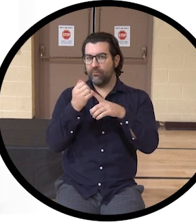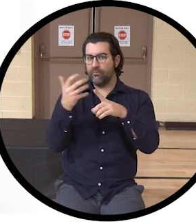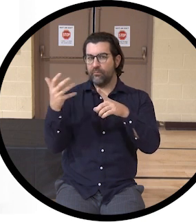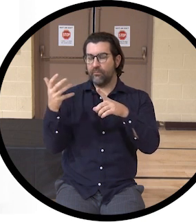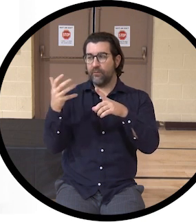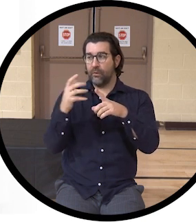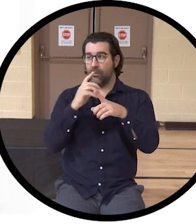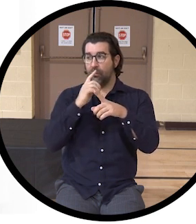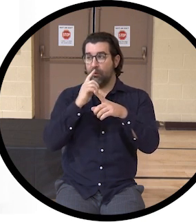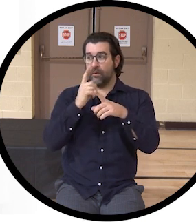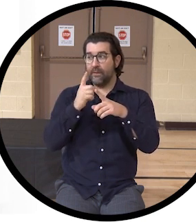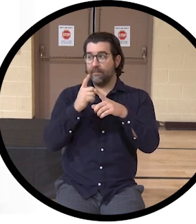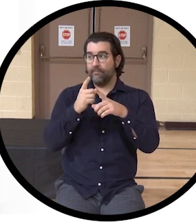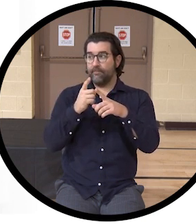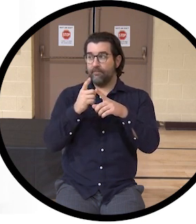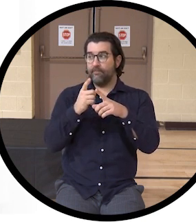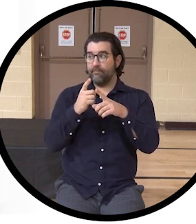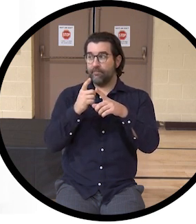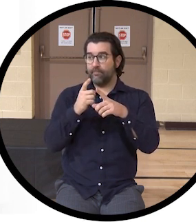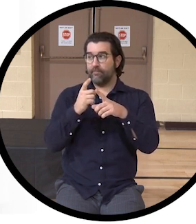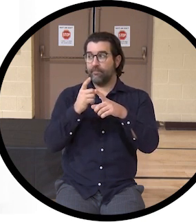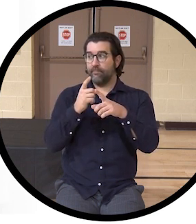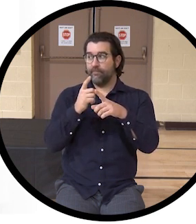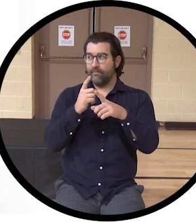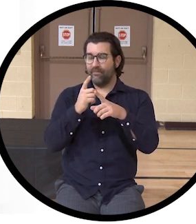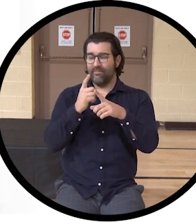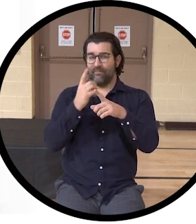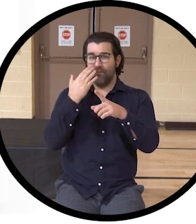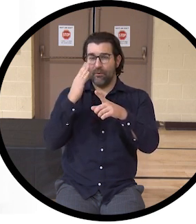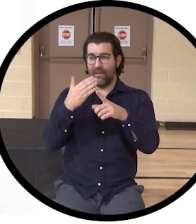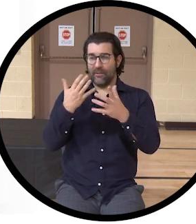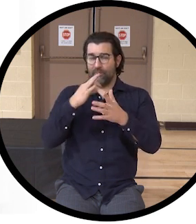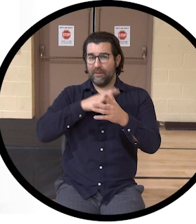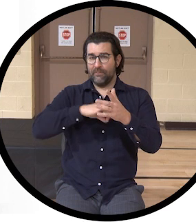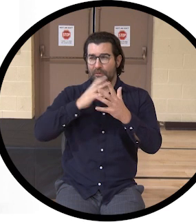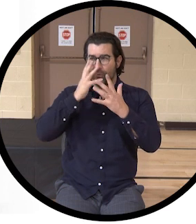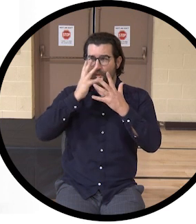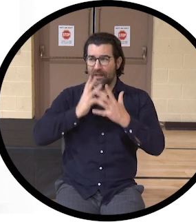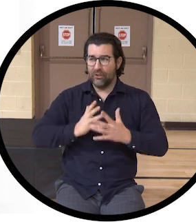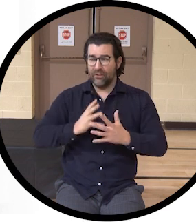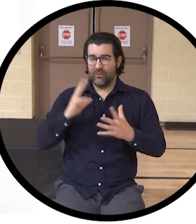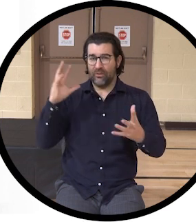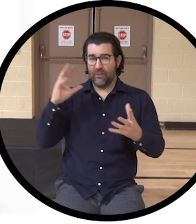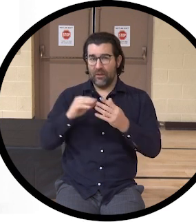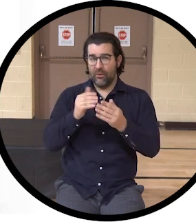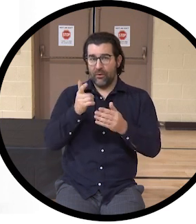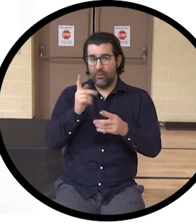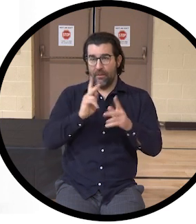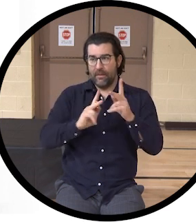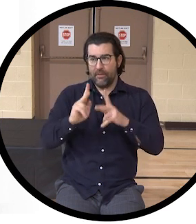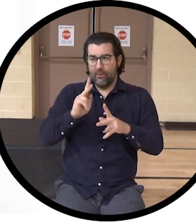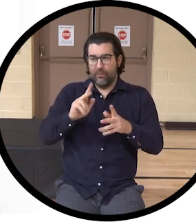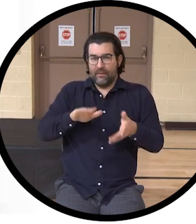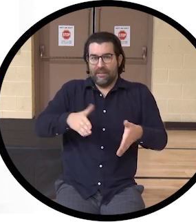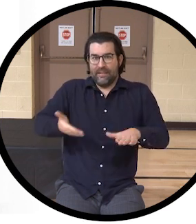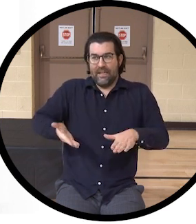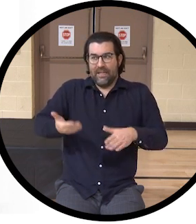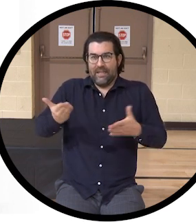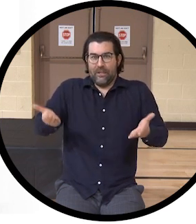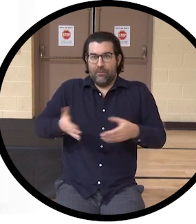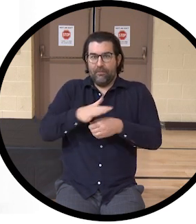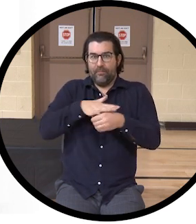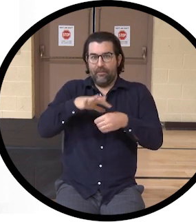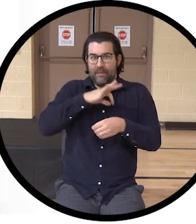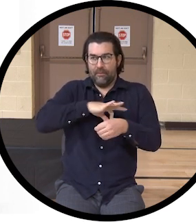We're really on the heels of a really tragic situation in the city of Pittsburgh. 21 people died in our city on city streets last